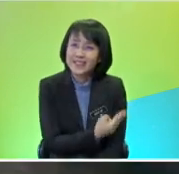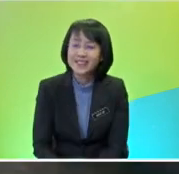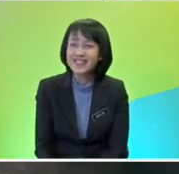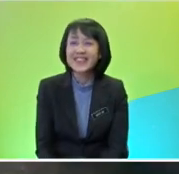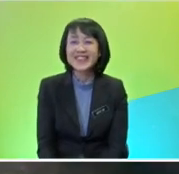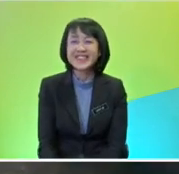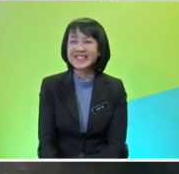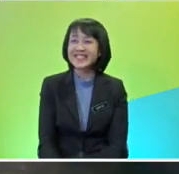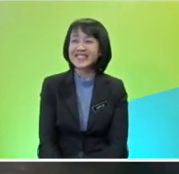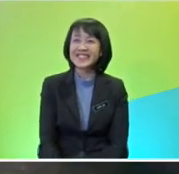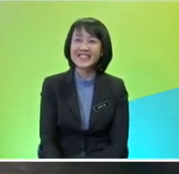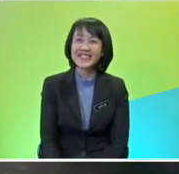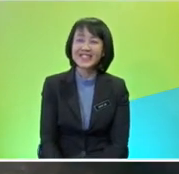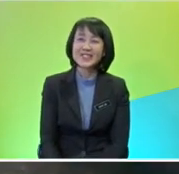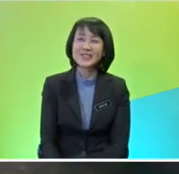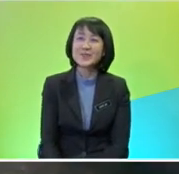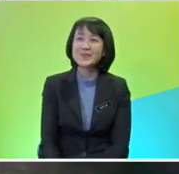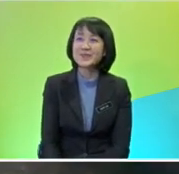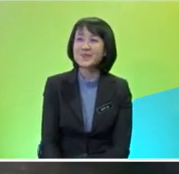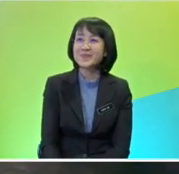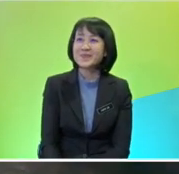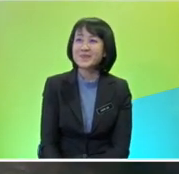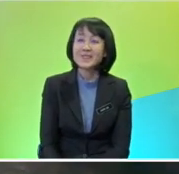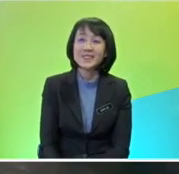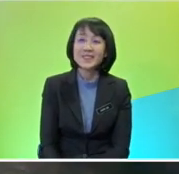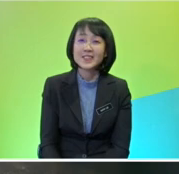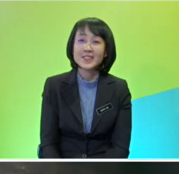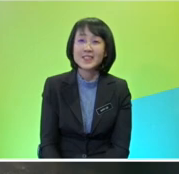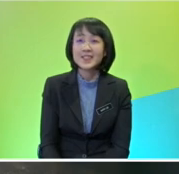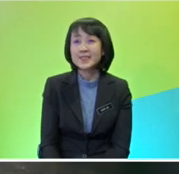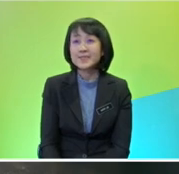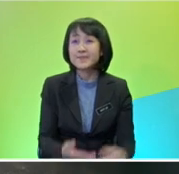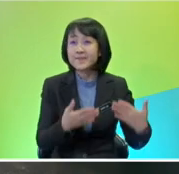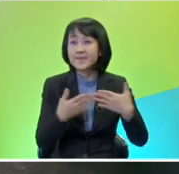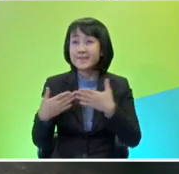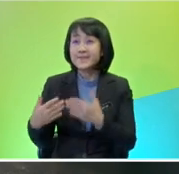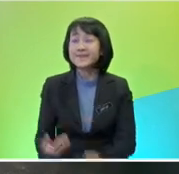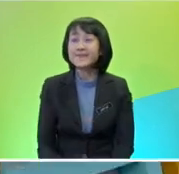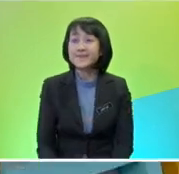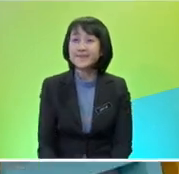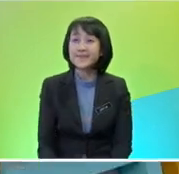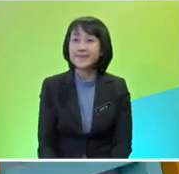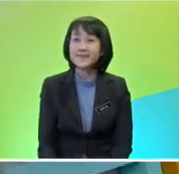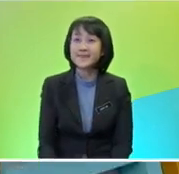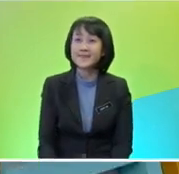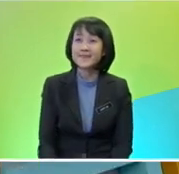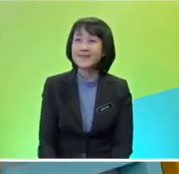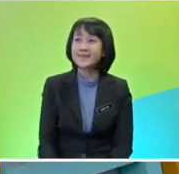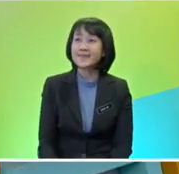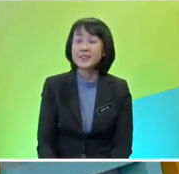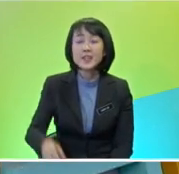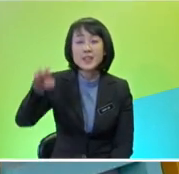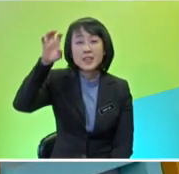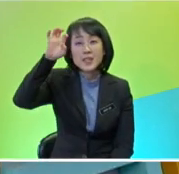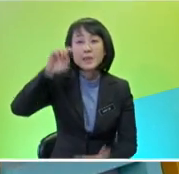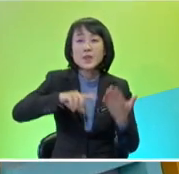together. Yeah. All right. Can we have another round? Yep. Sure. Sure. Okay, back to now. Emir will start. Emir